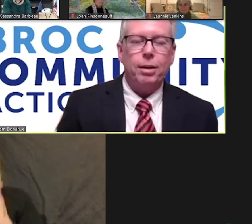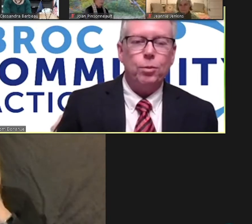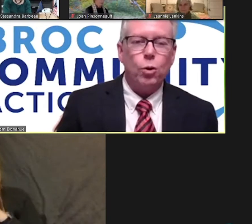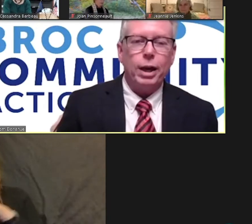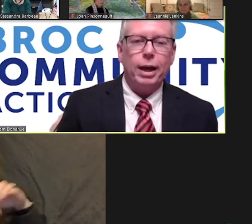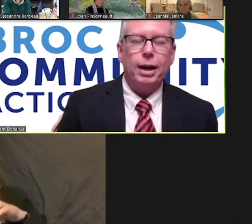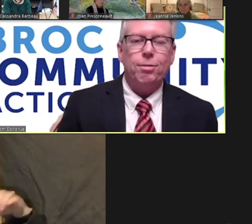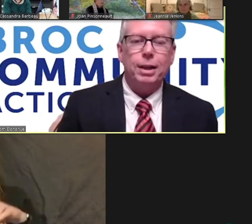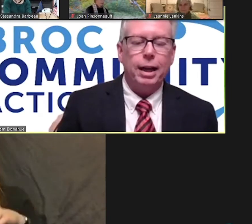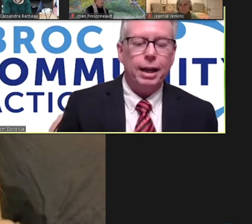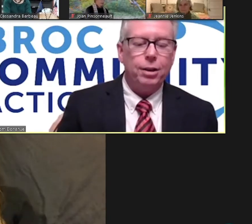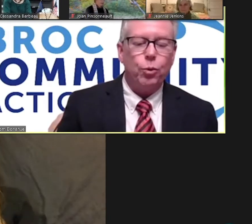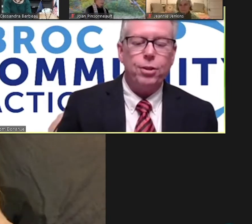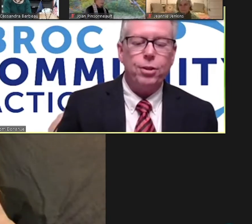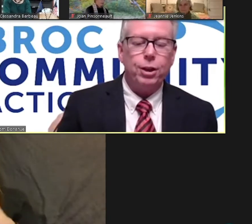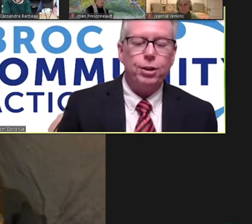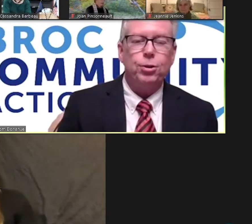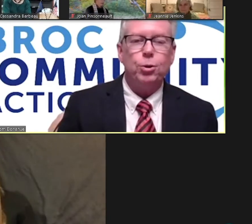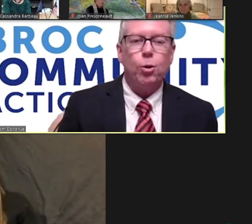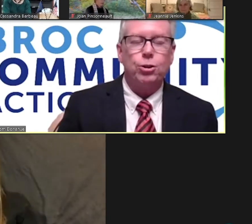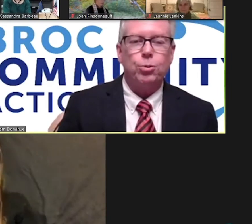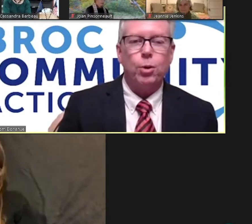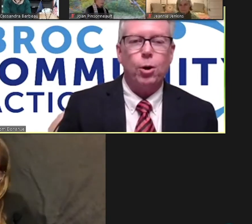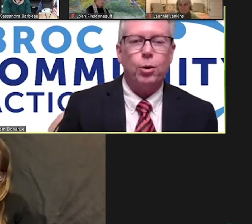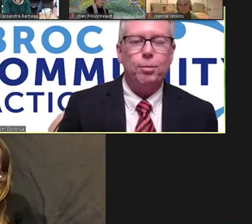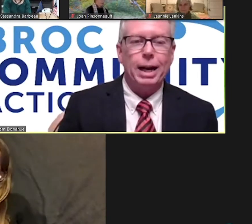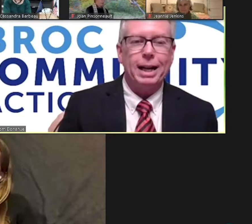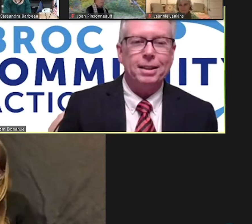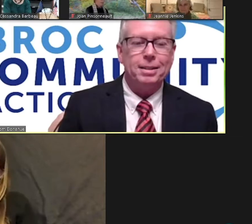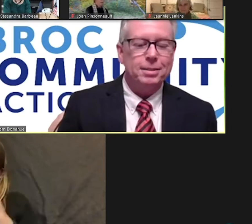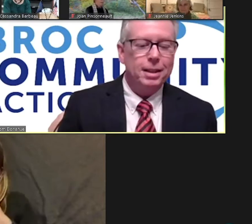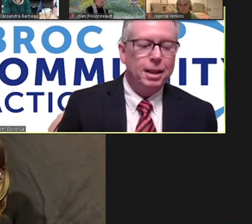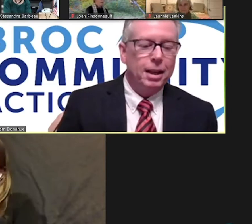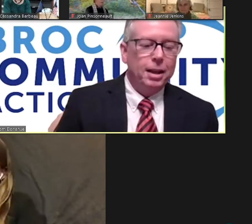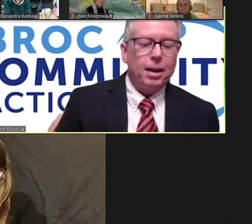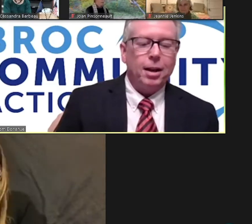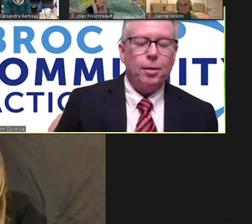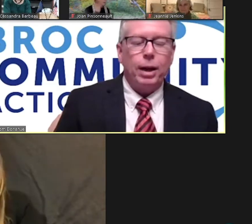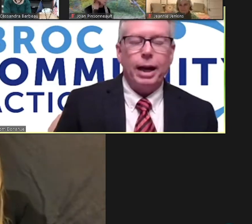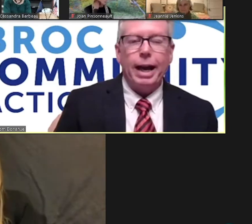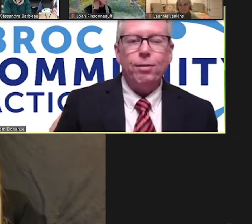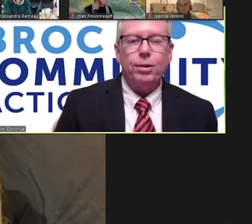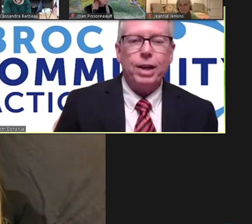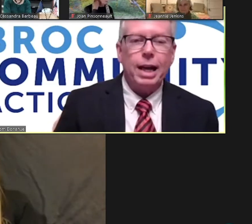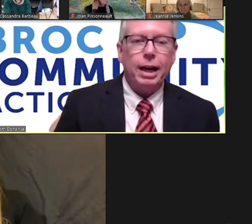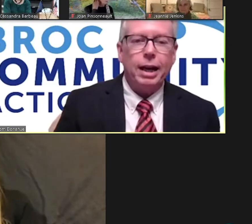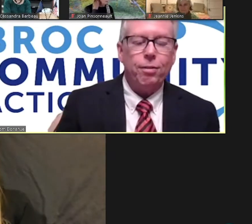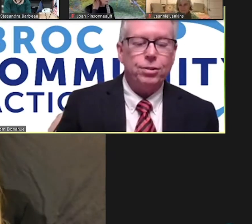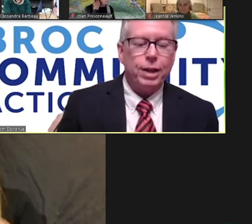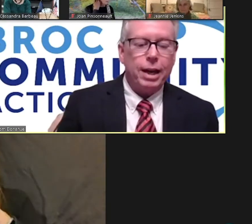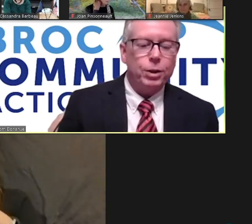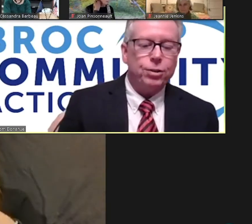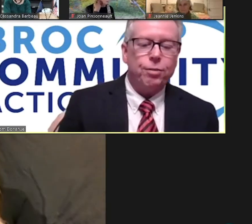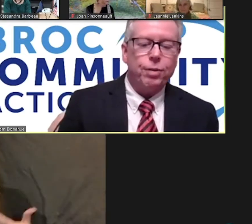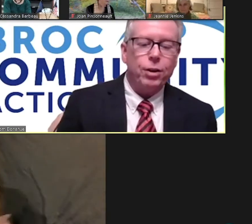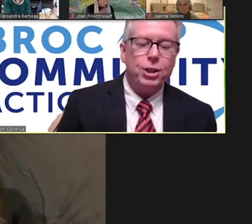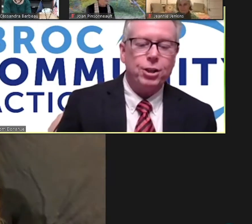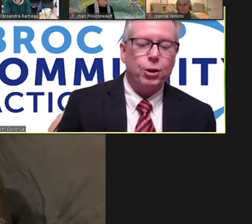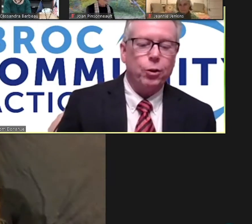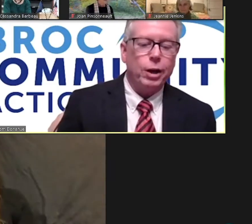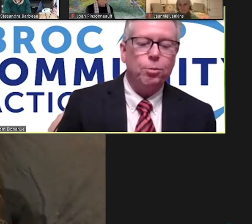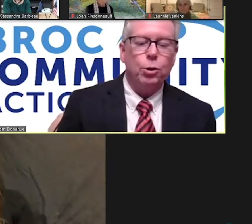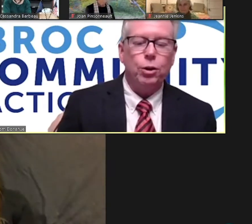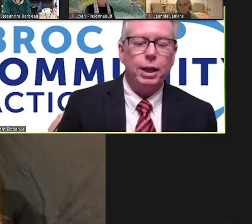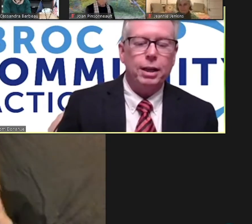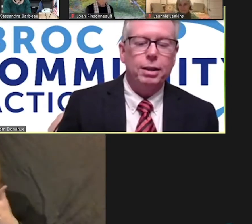and I am located often at 332 Orchard Road in Bennington. I have a saying I often say, which is the